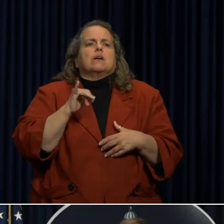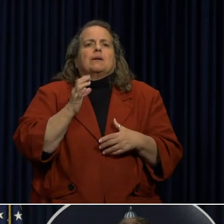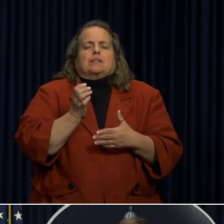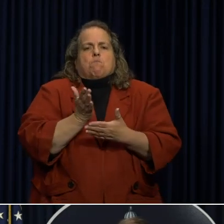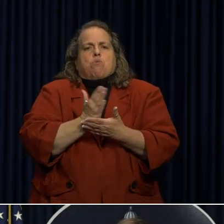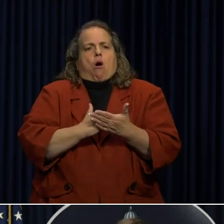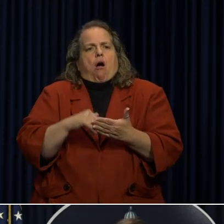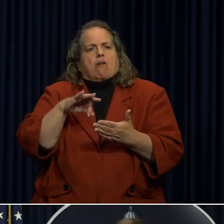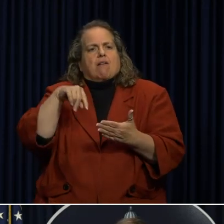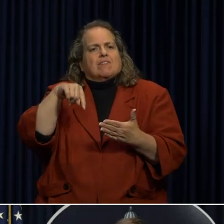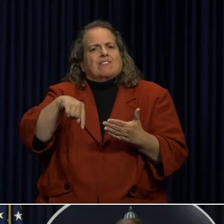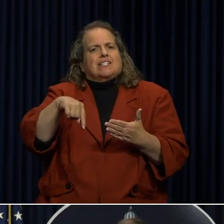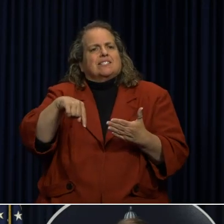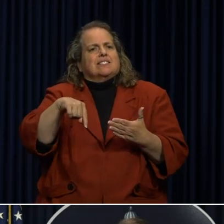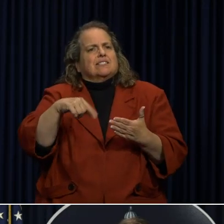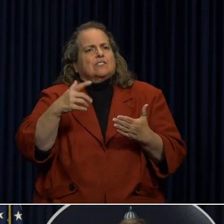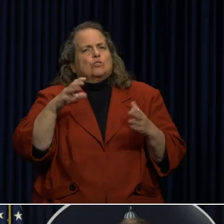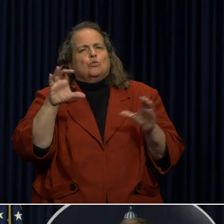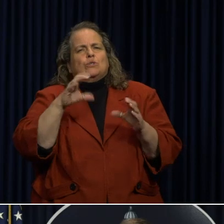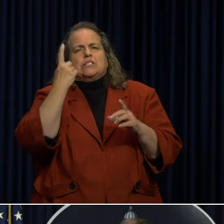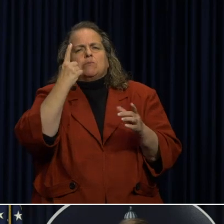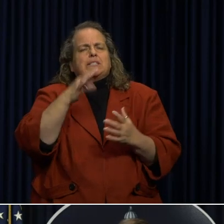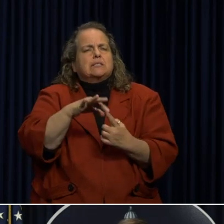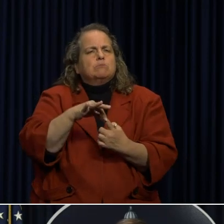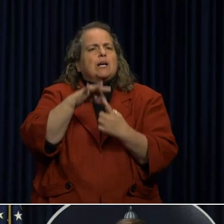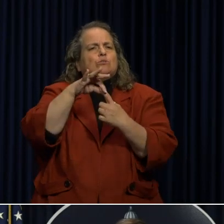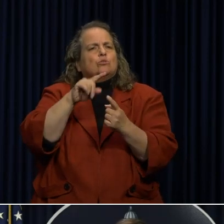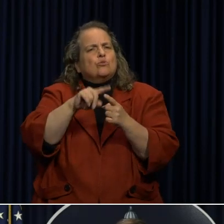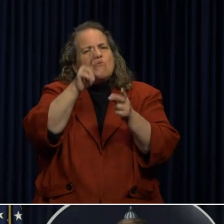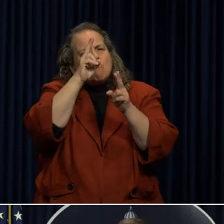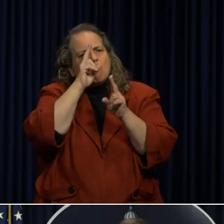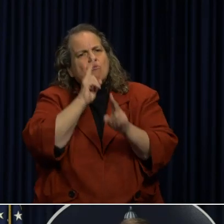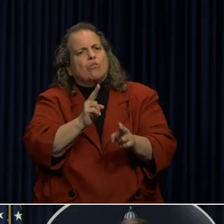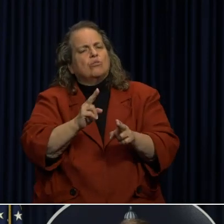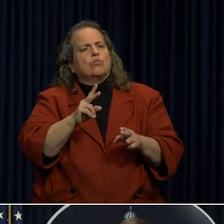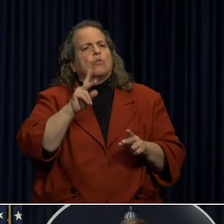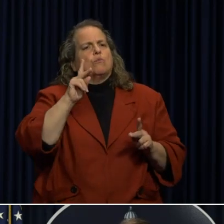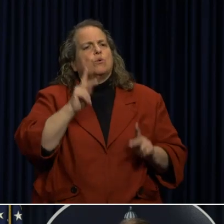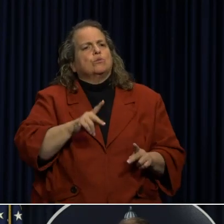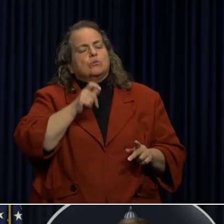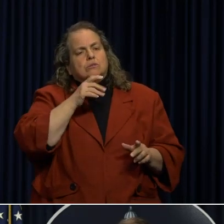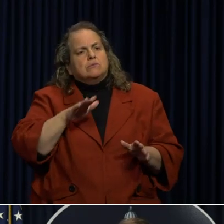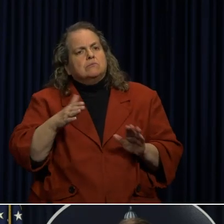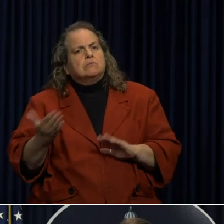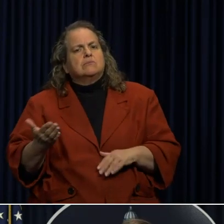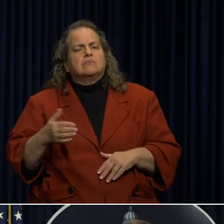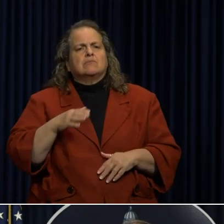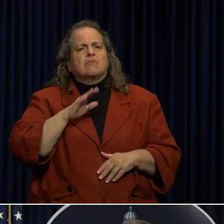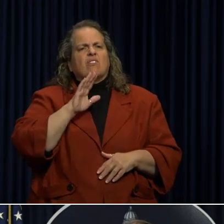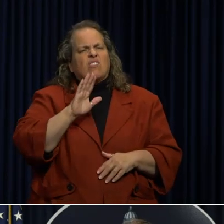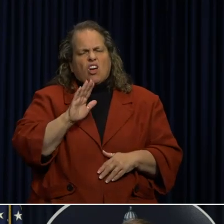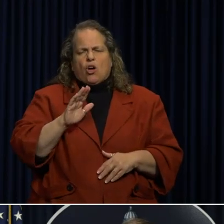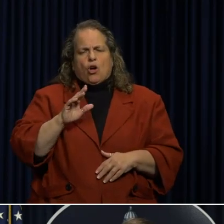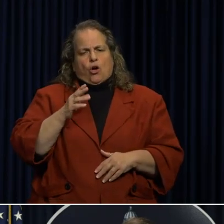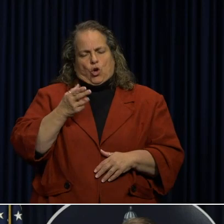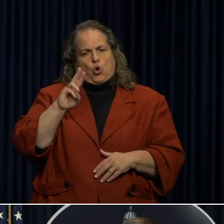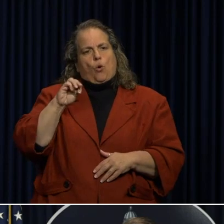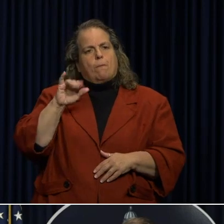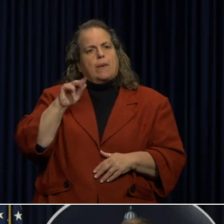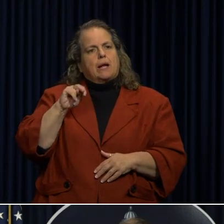something special, to honor their fellow human being, and to show that compassion to those that have